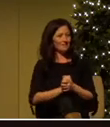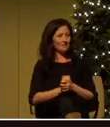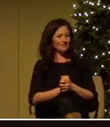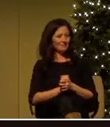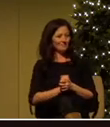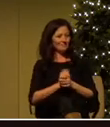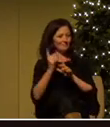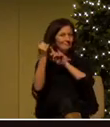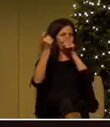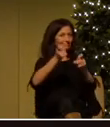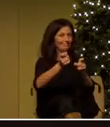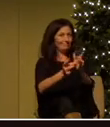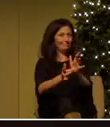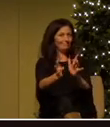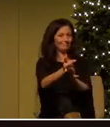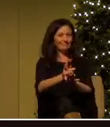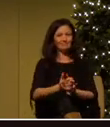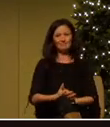of Jesus.